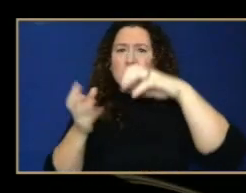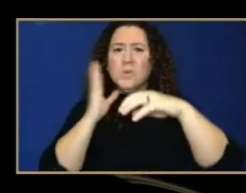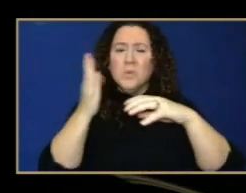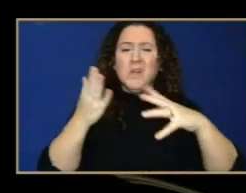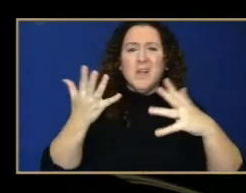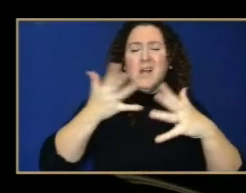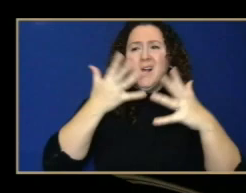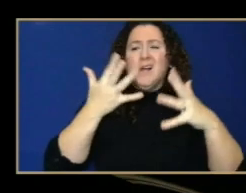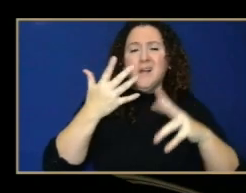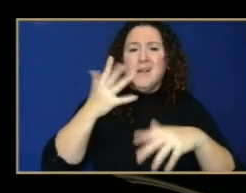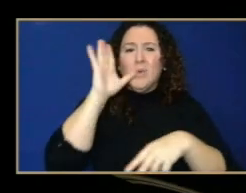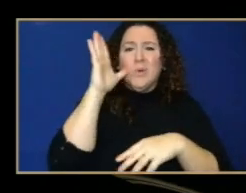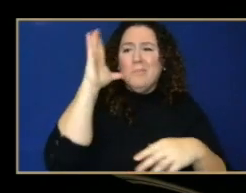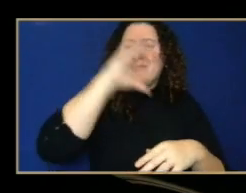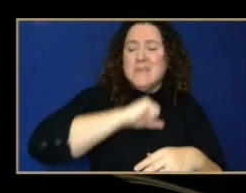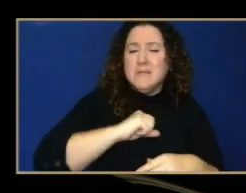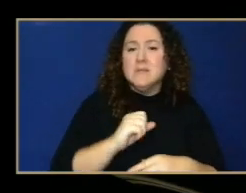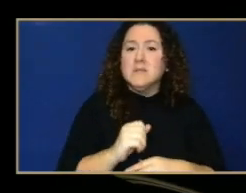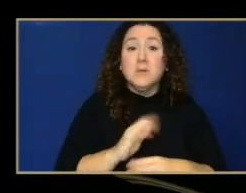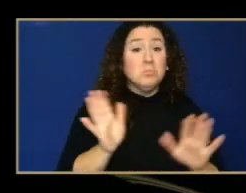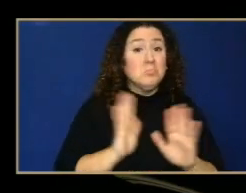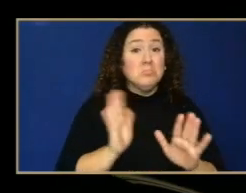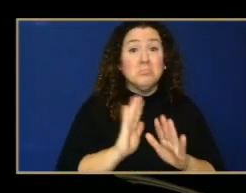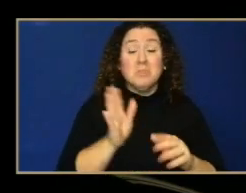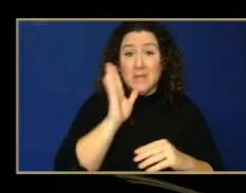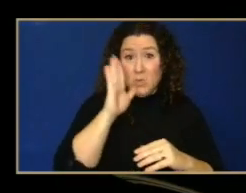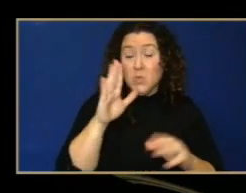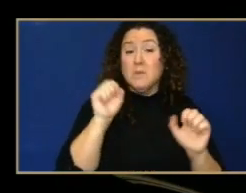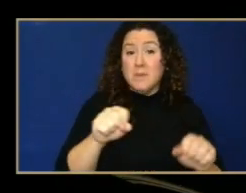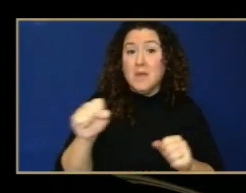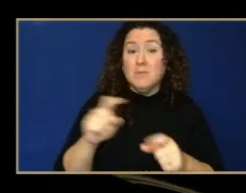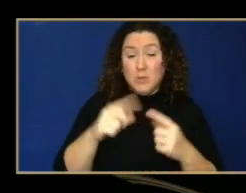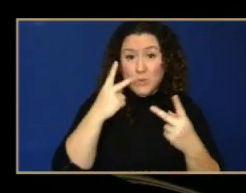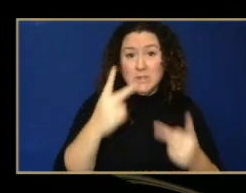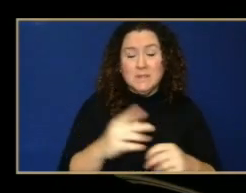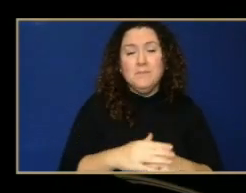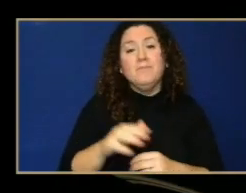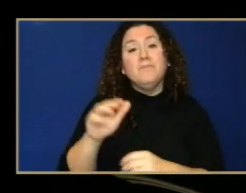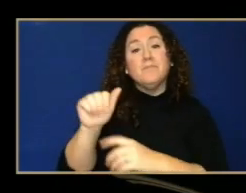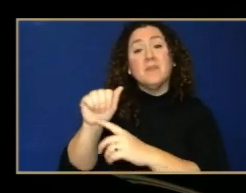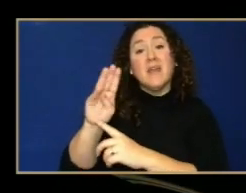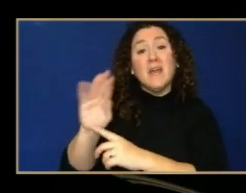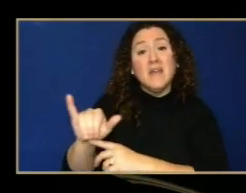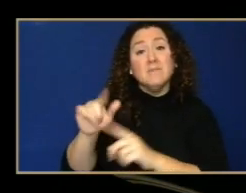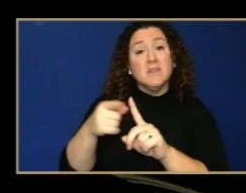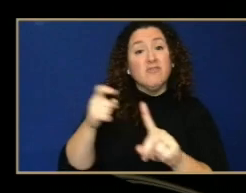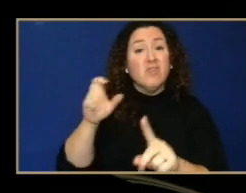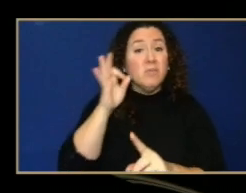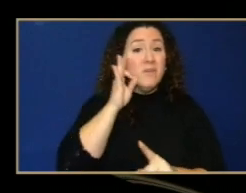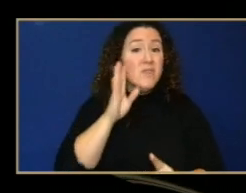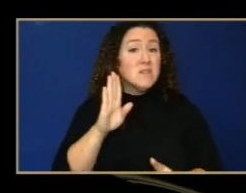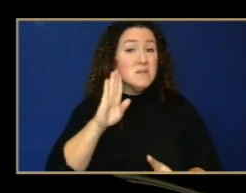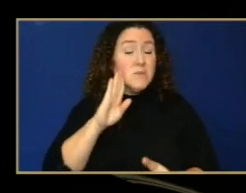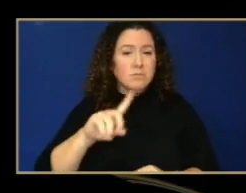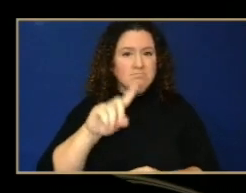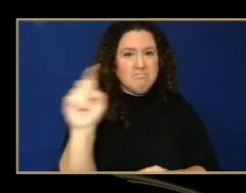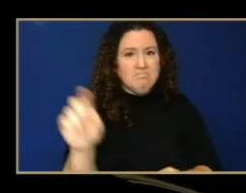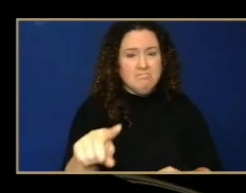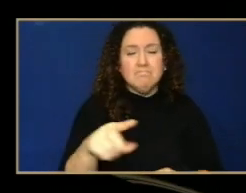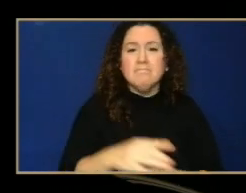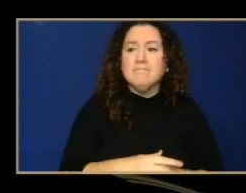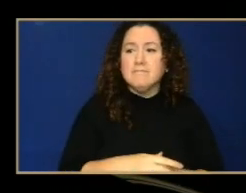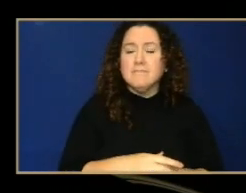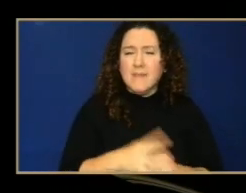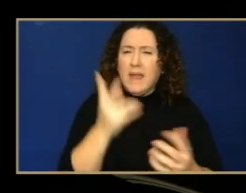together. And Amy on Facebook is asking a question that I've seen a lot. She wants to know, why are people calling it the Star